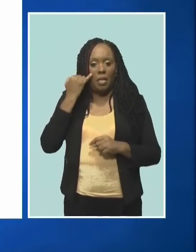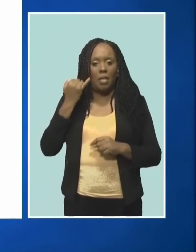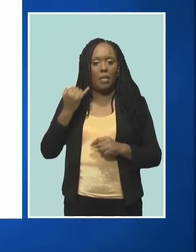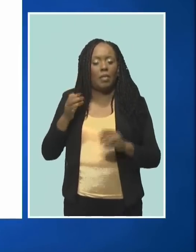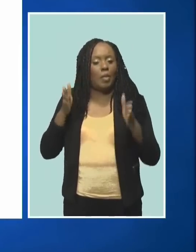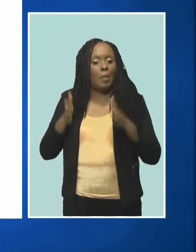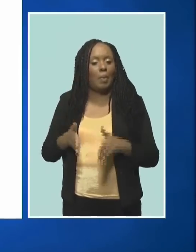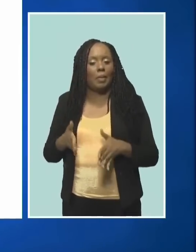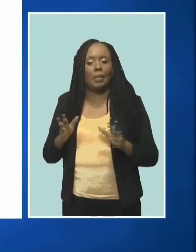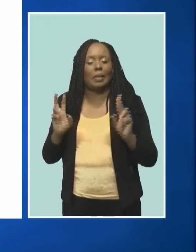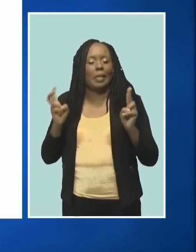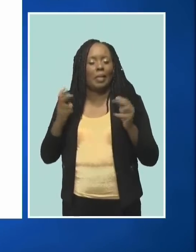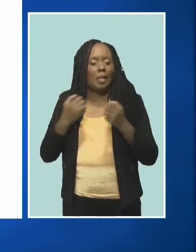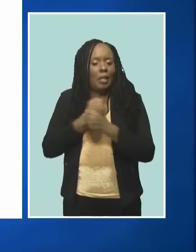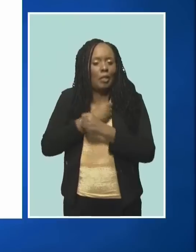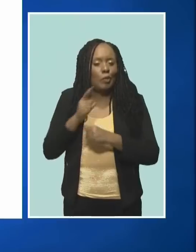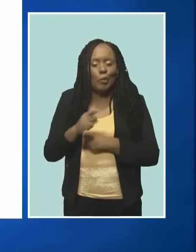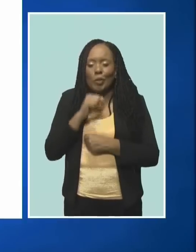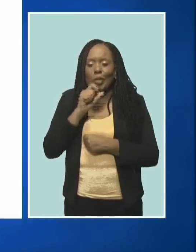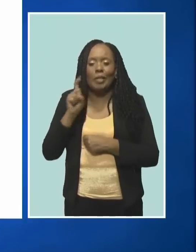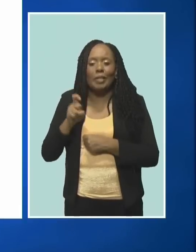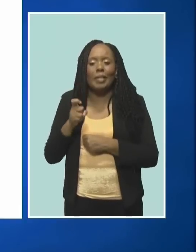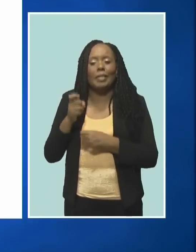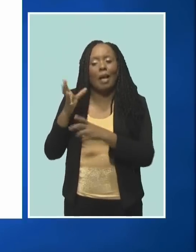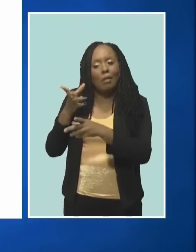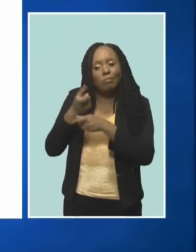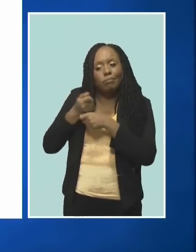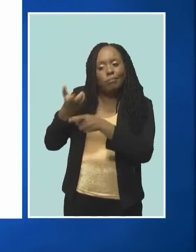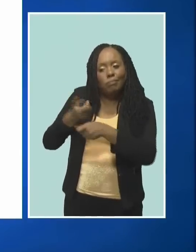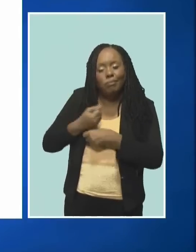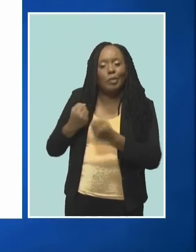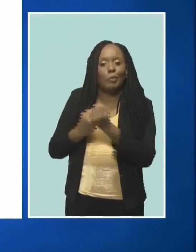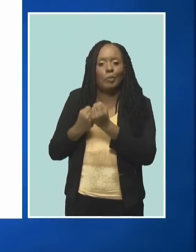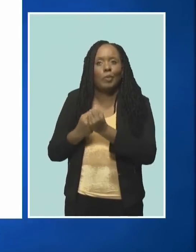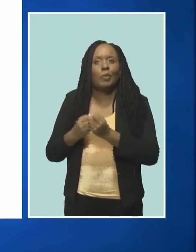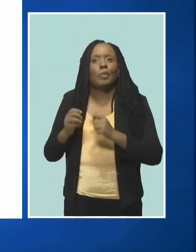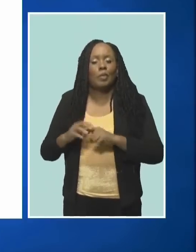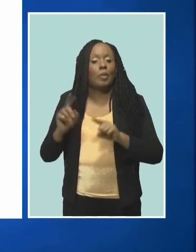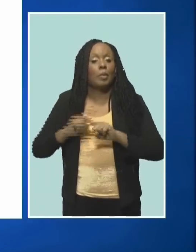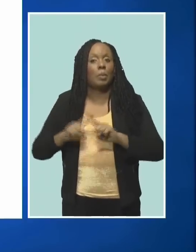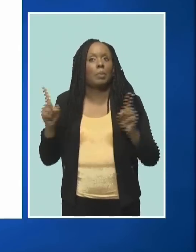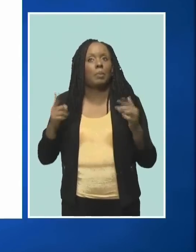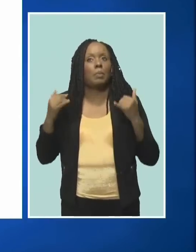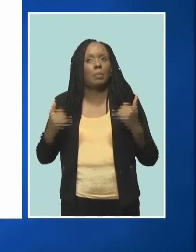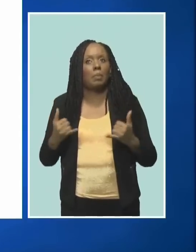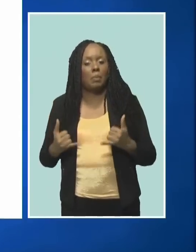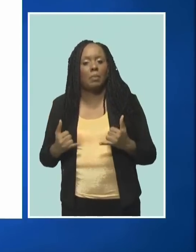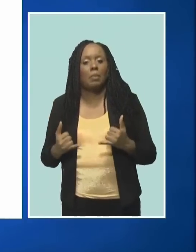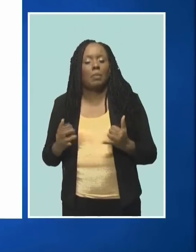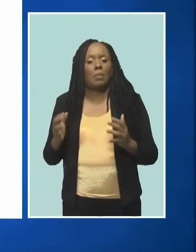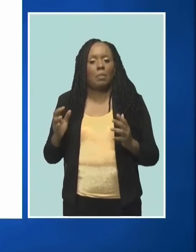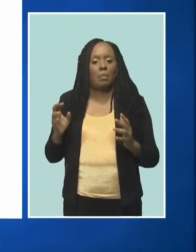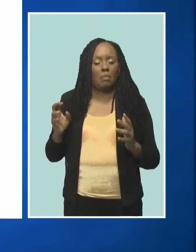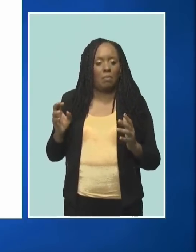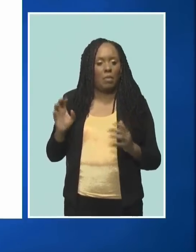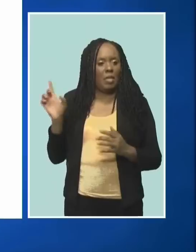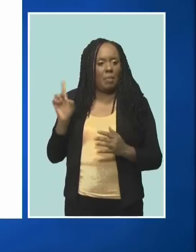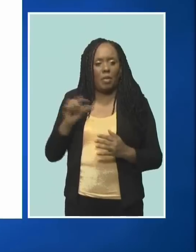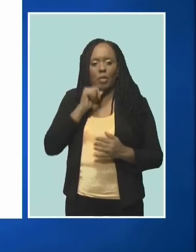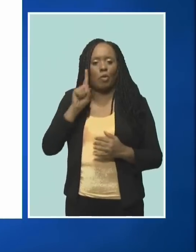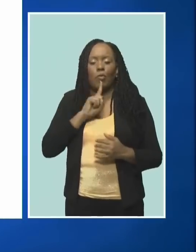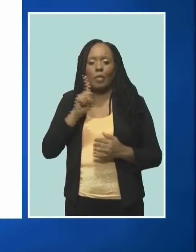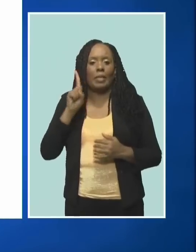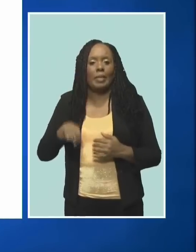win their support. And I think that that's the reality with which the Democrats have viewed us in the past. So they have never really had to work to win